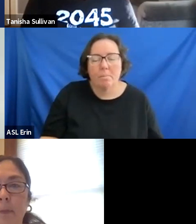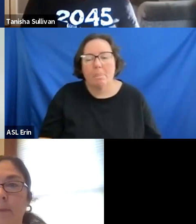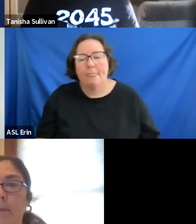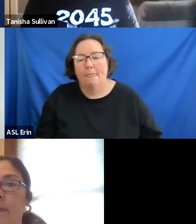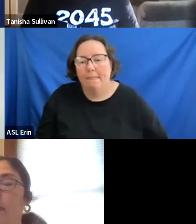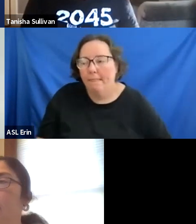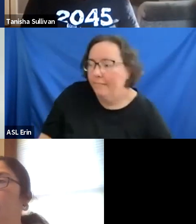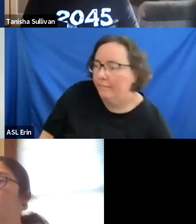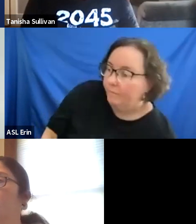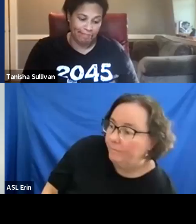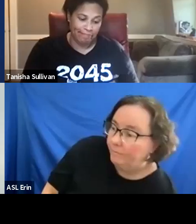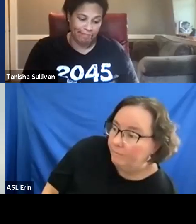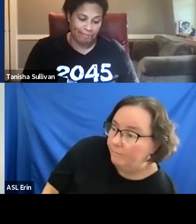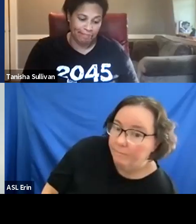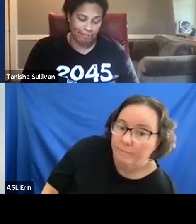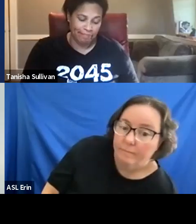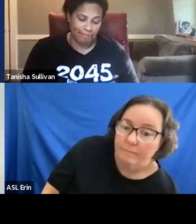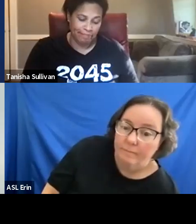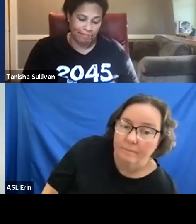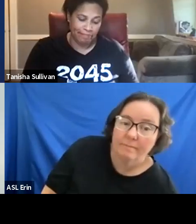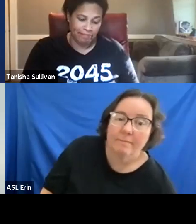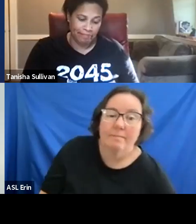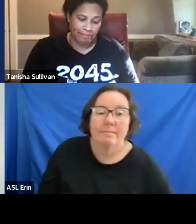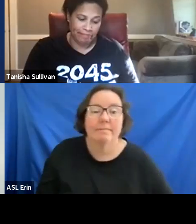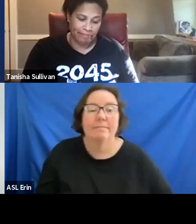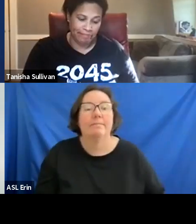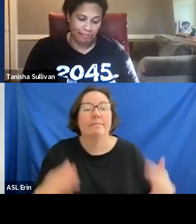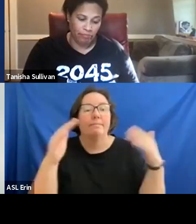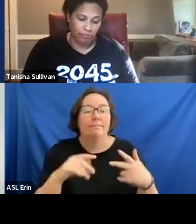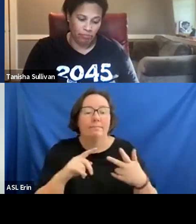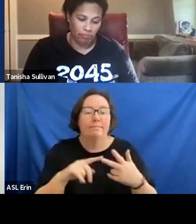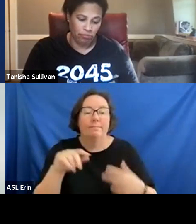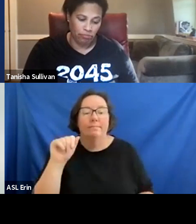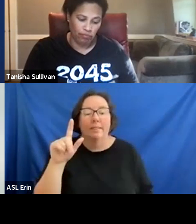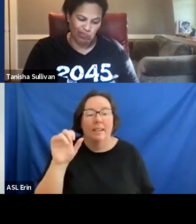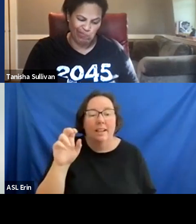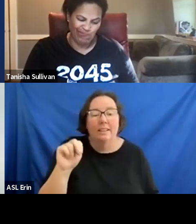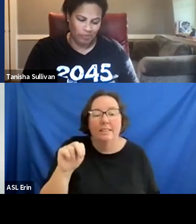Thank you. Next speaker is Alan Tian.